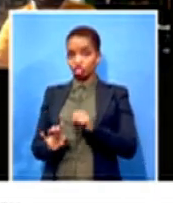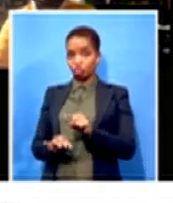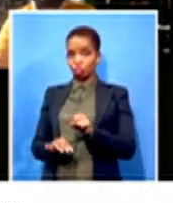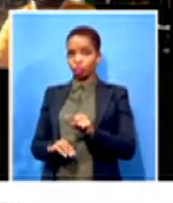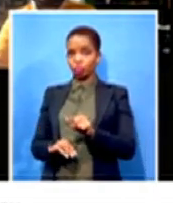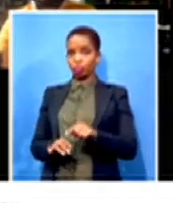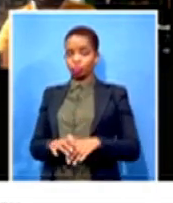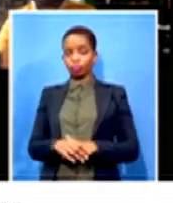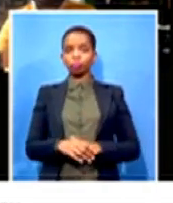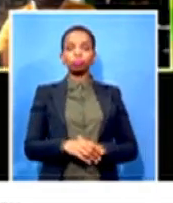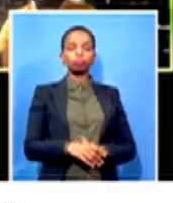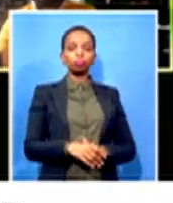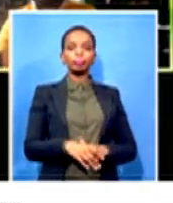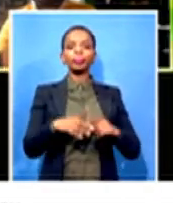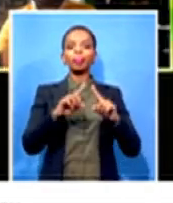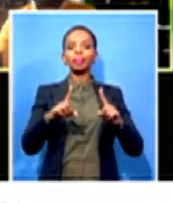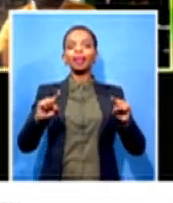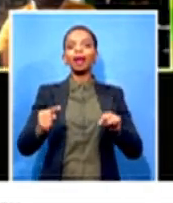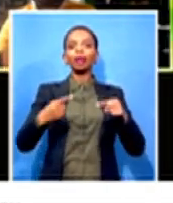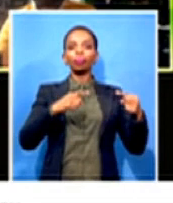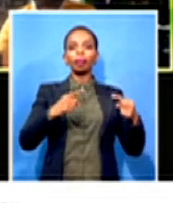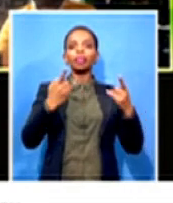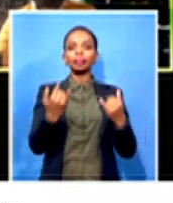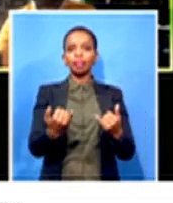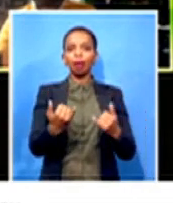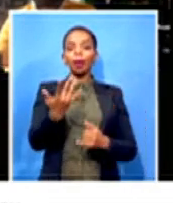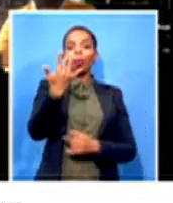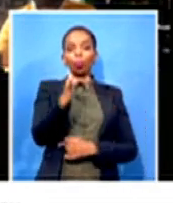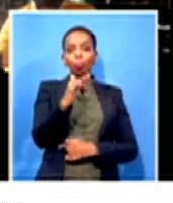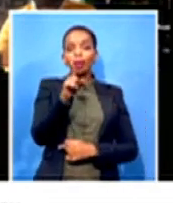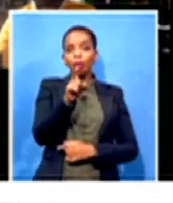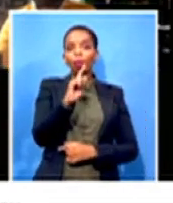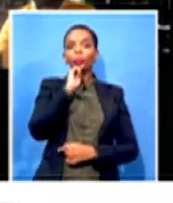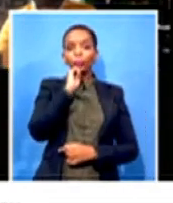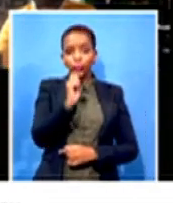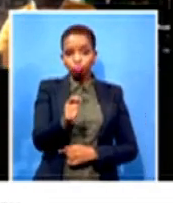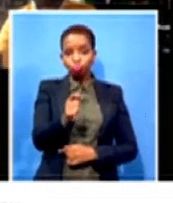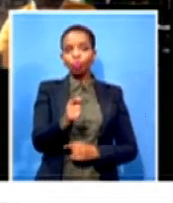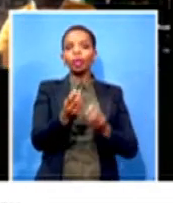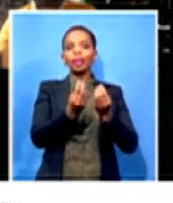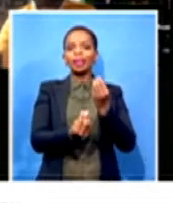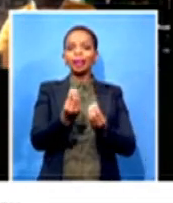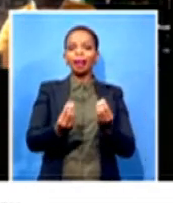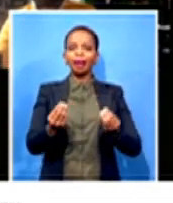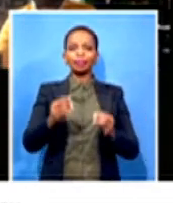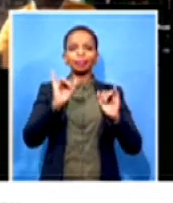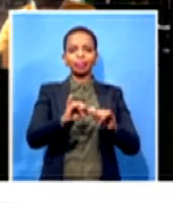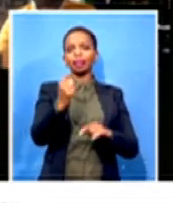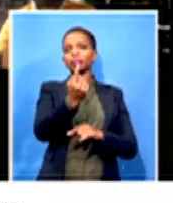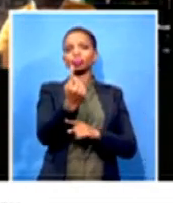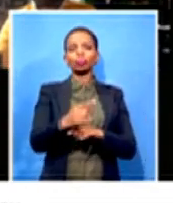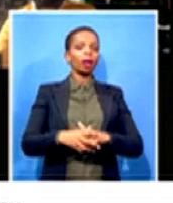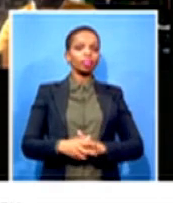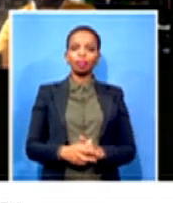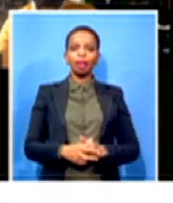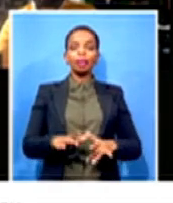if that were true, the children don't live in isolation, they live in households. So if it would be logical